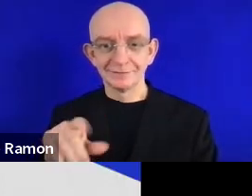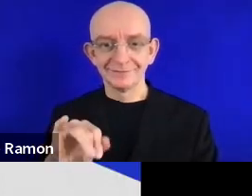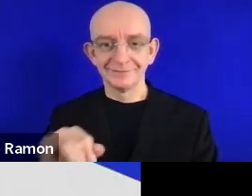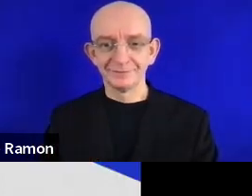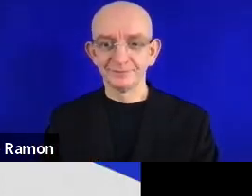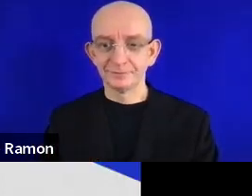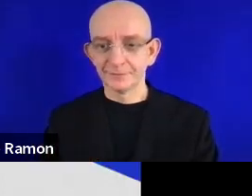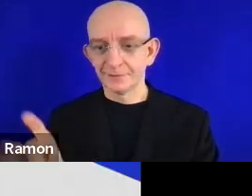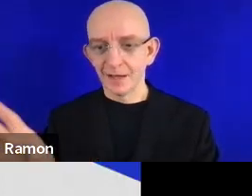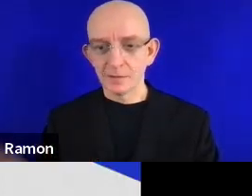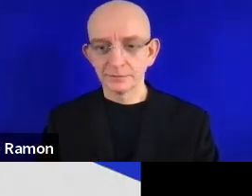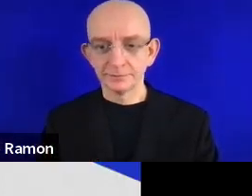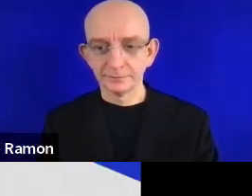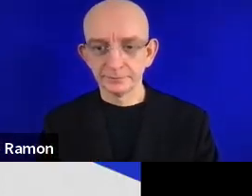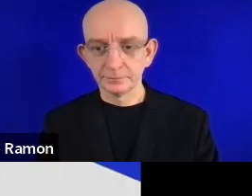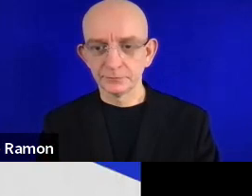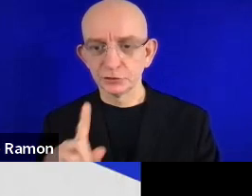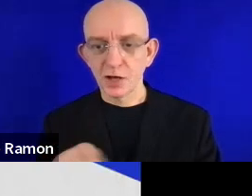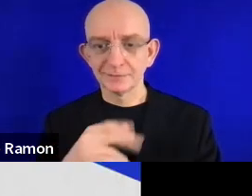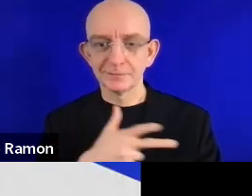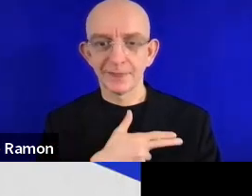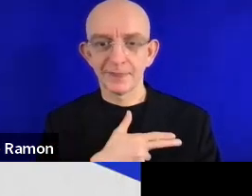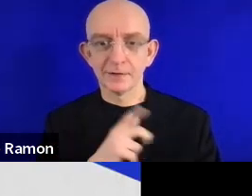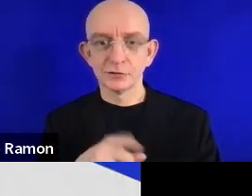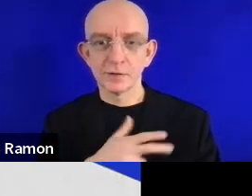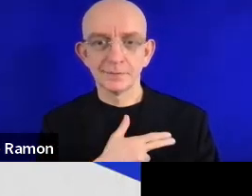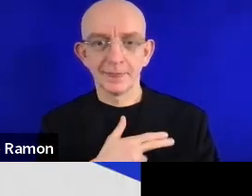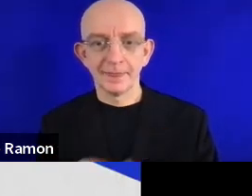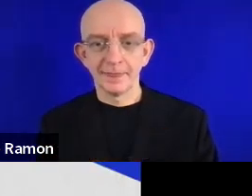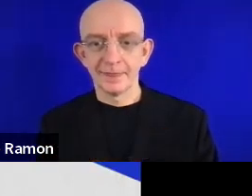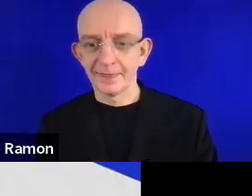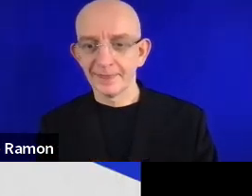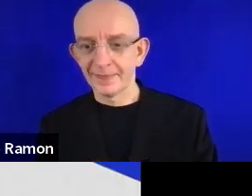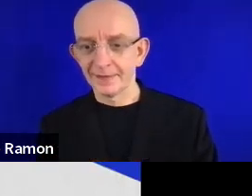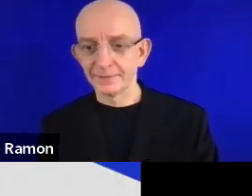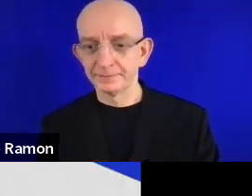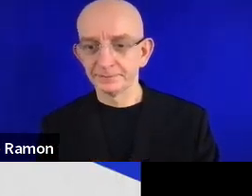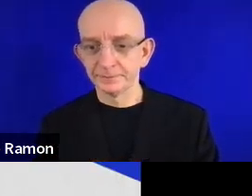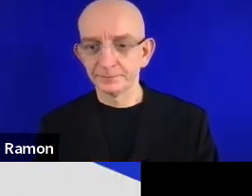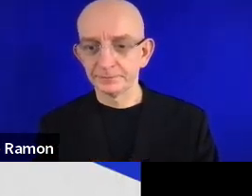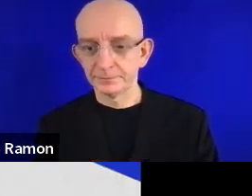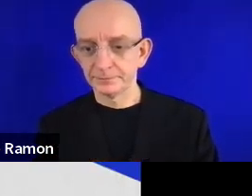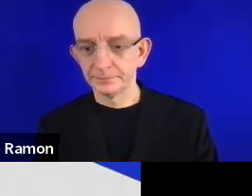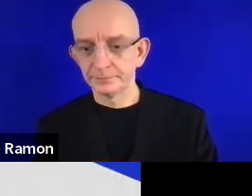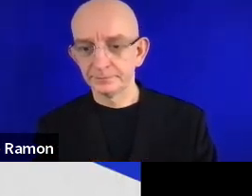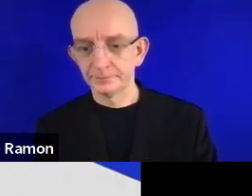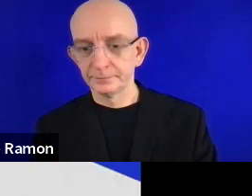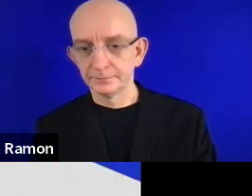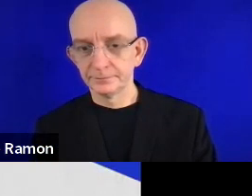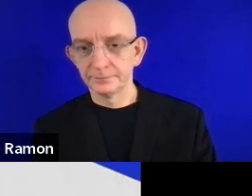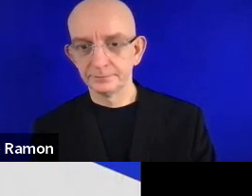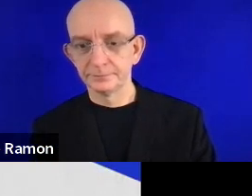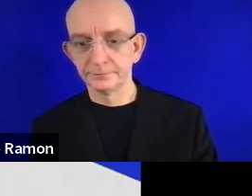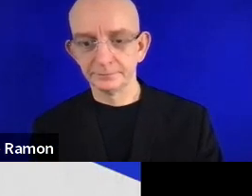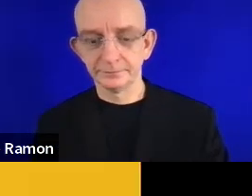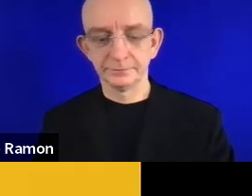To provide specific services required by persons with disabilities across the life cycle, social protection